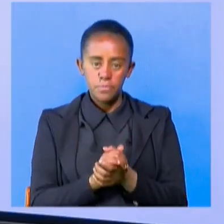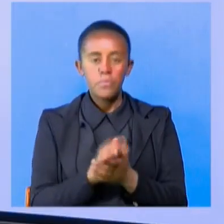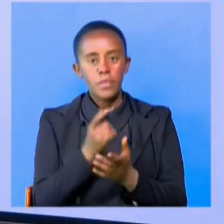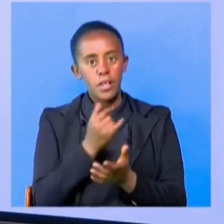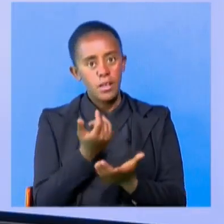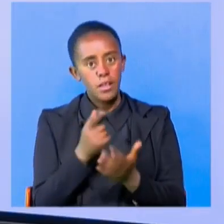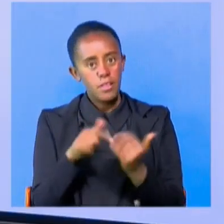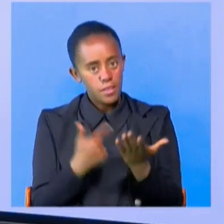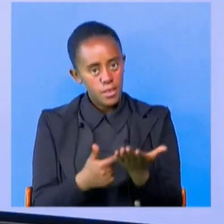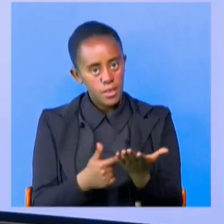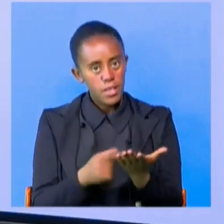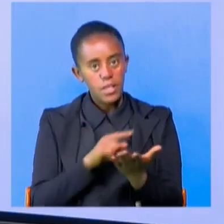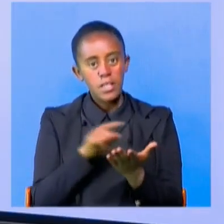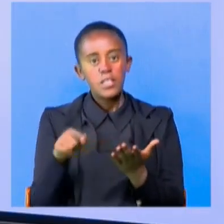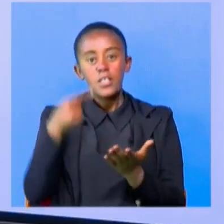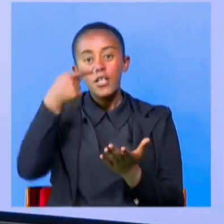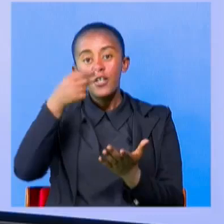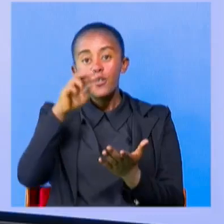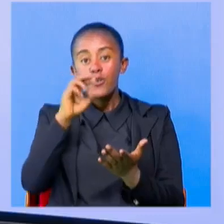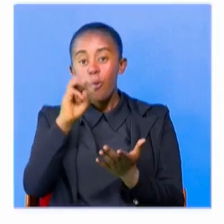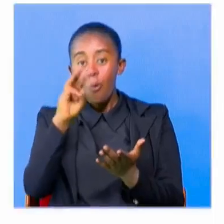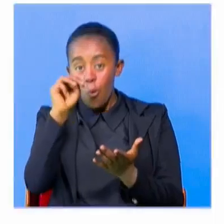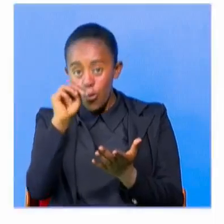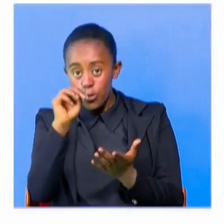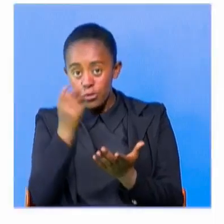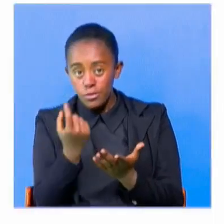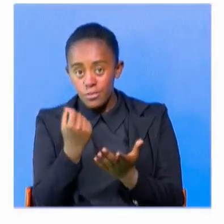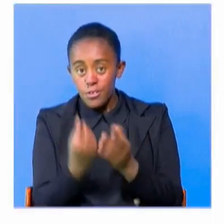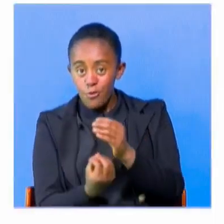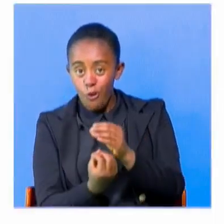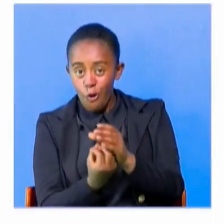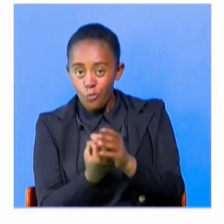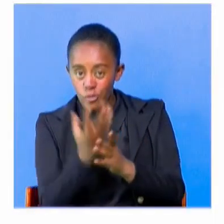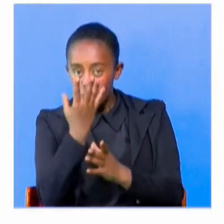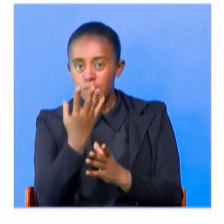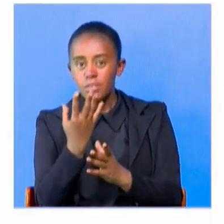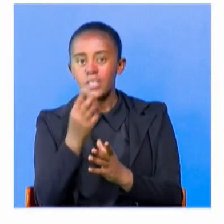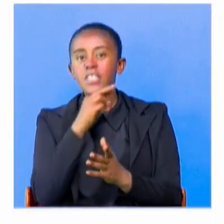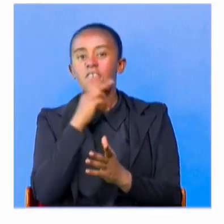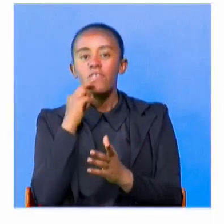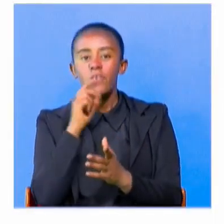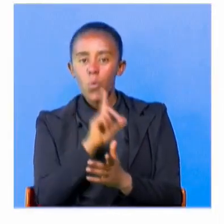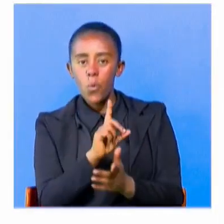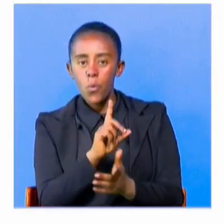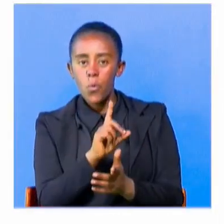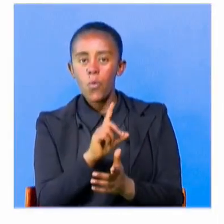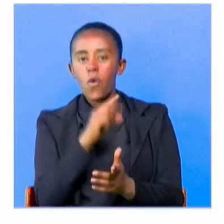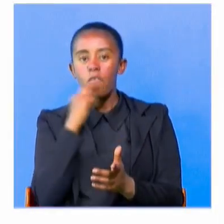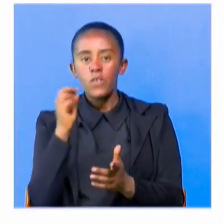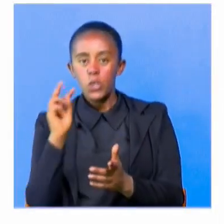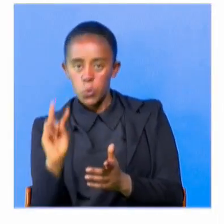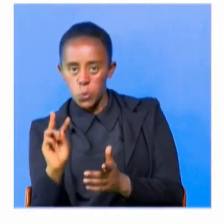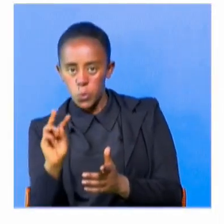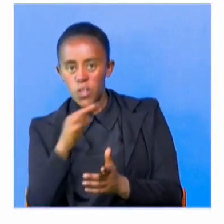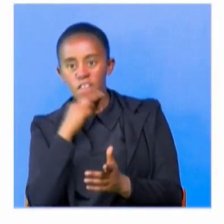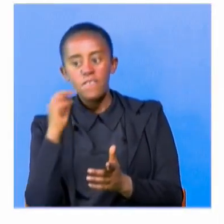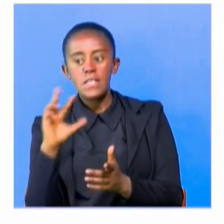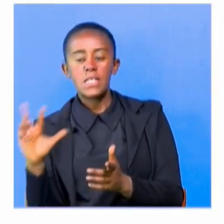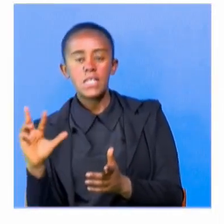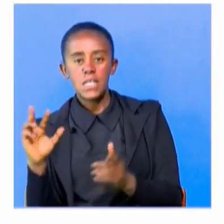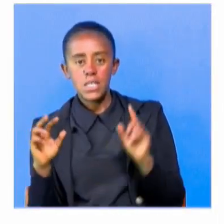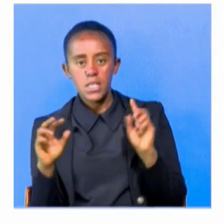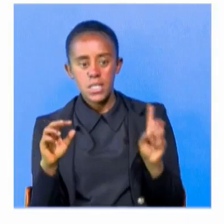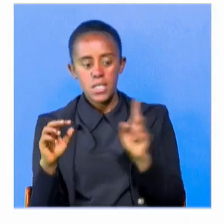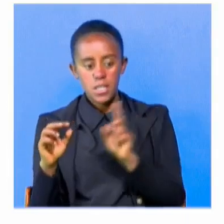Therefore, this grown is, you are welcome. Here now, the V1, the V2, and the V3.